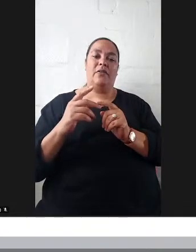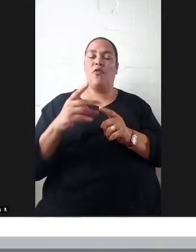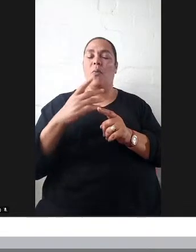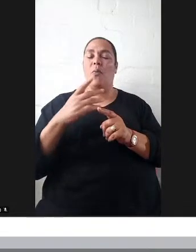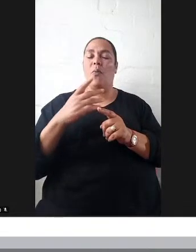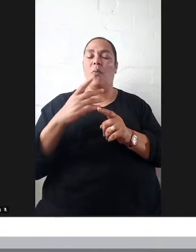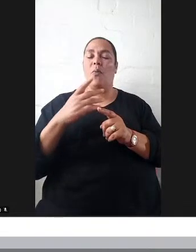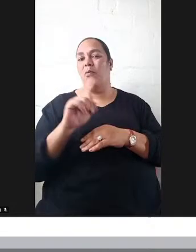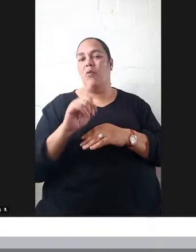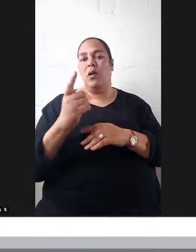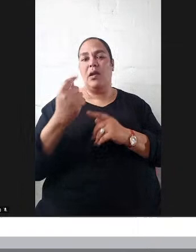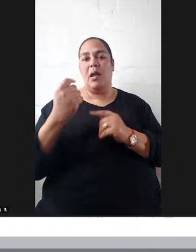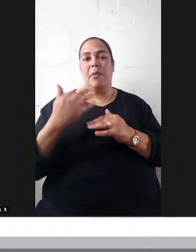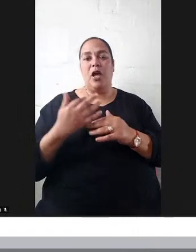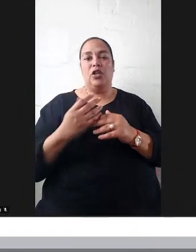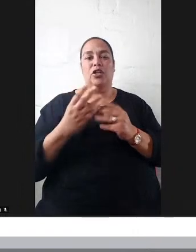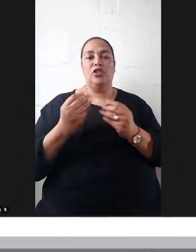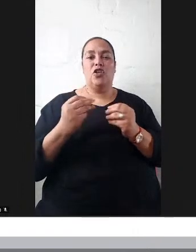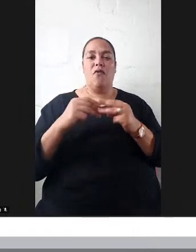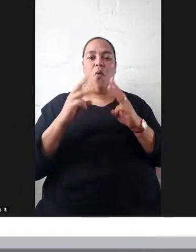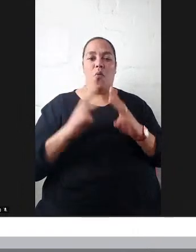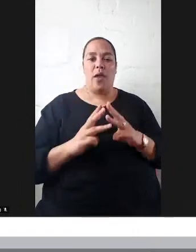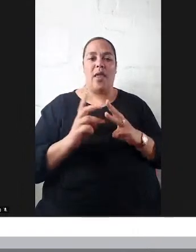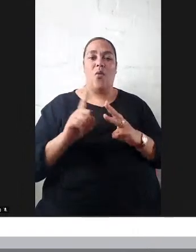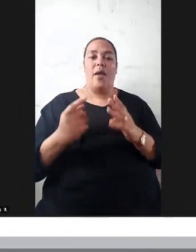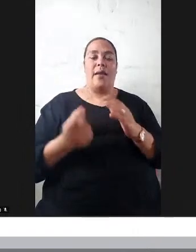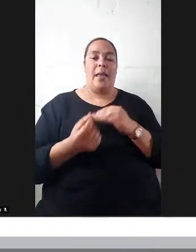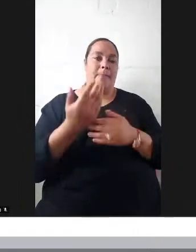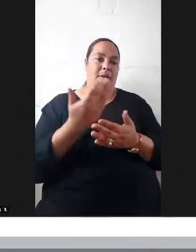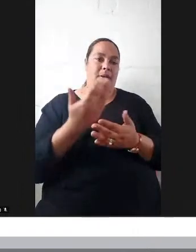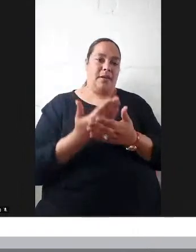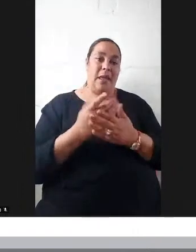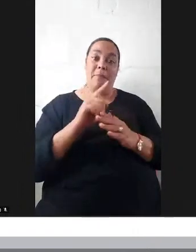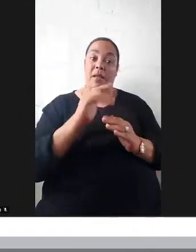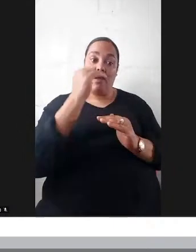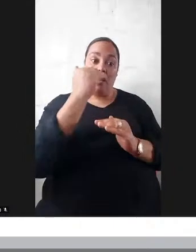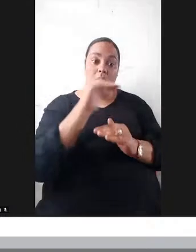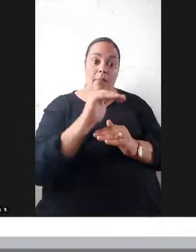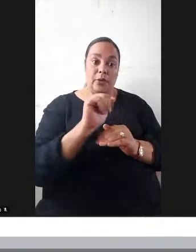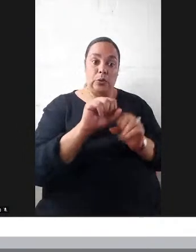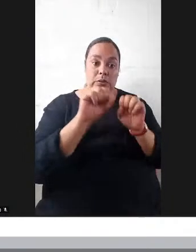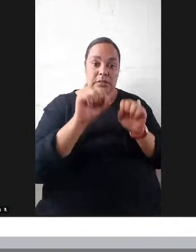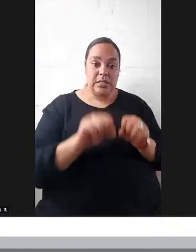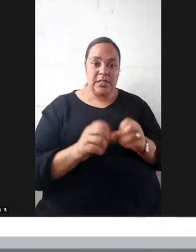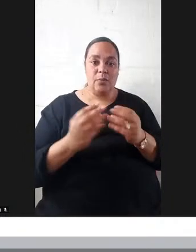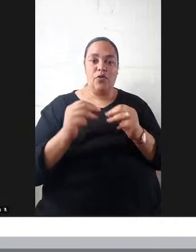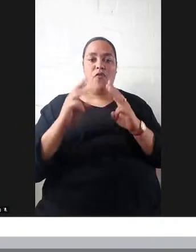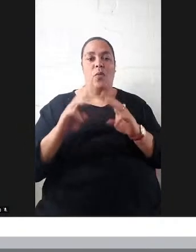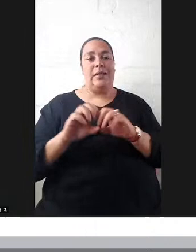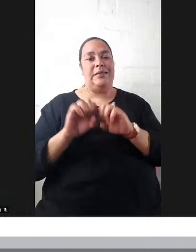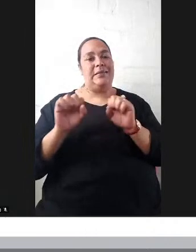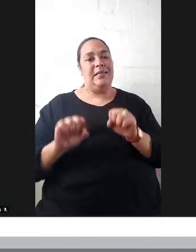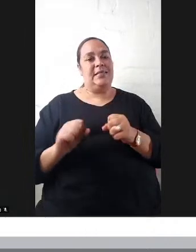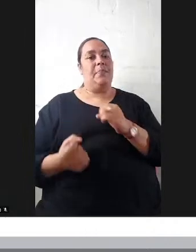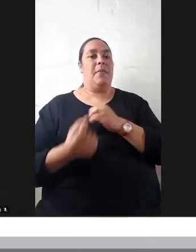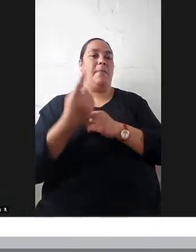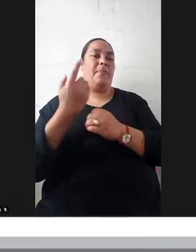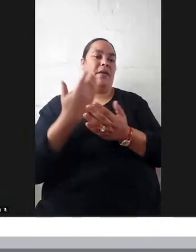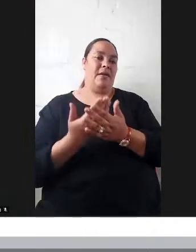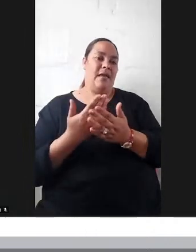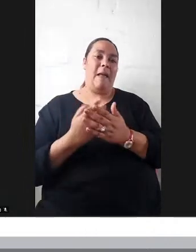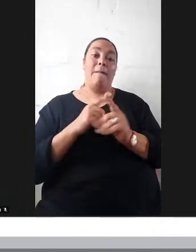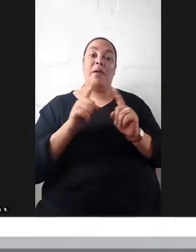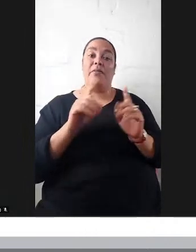of software development that can happen. That limits the amount of software systems development that can happen. That was to lay